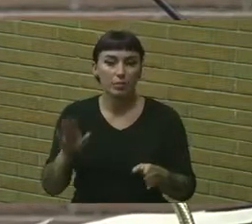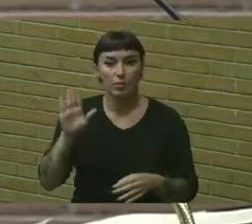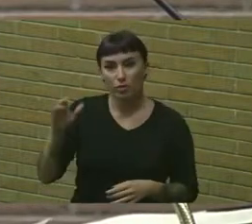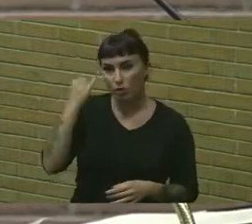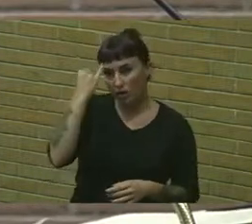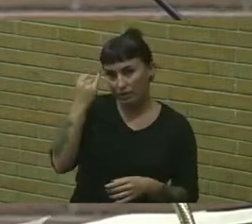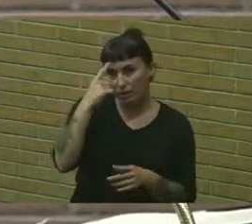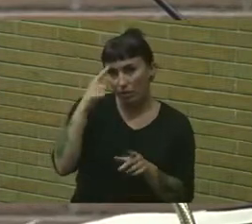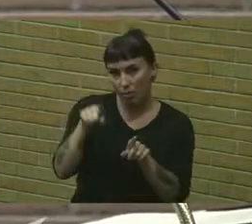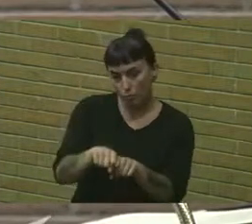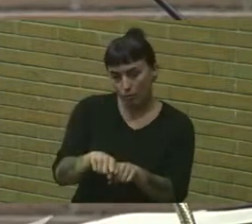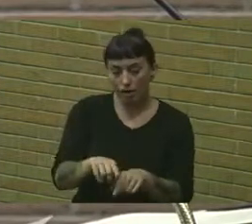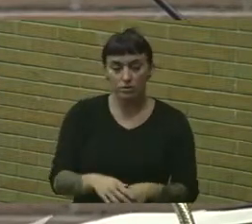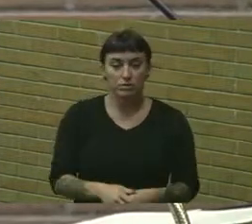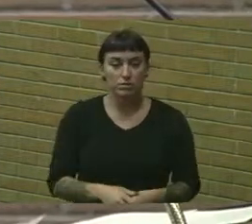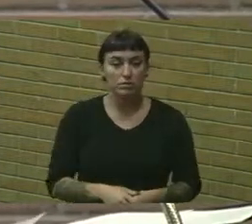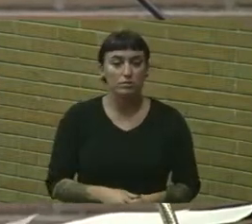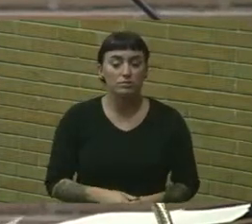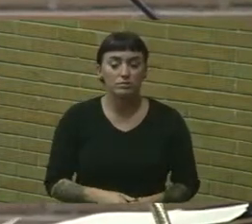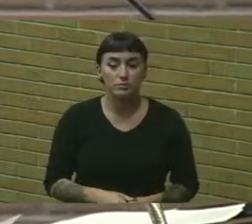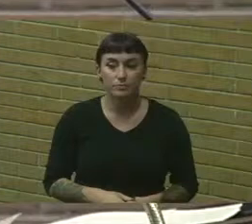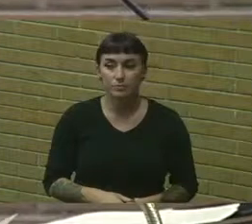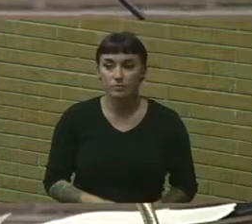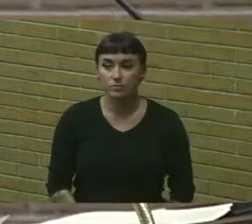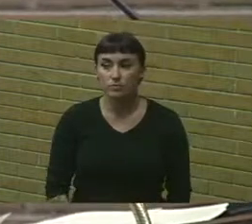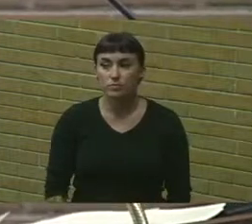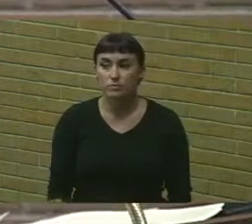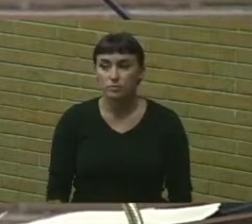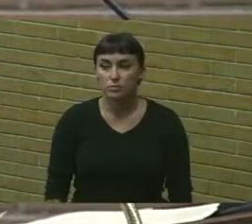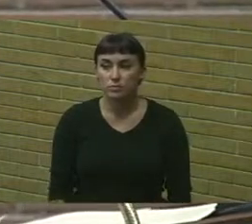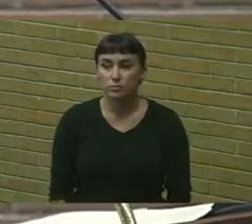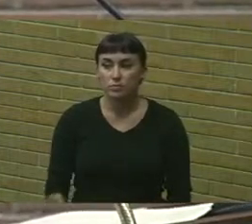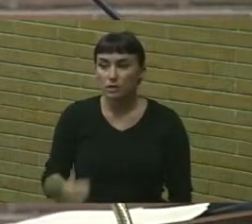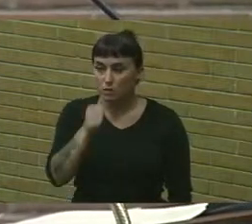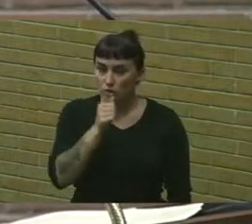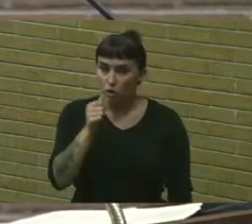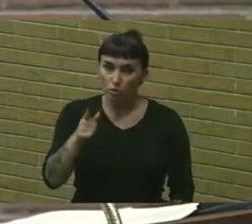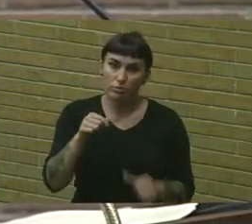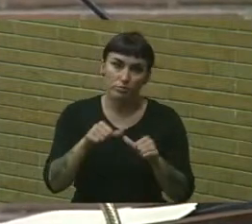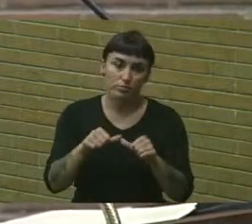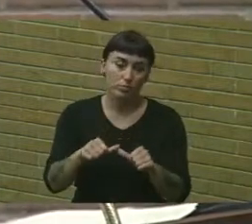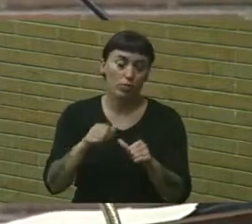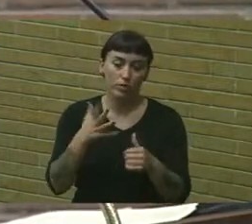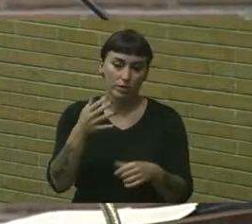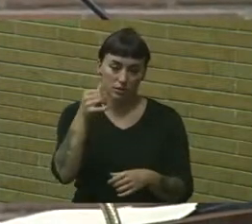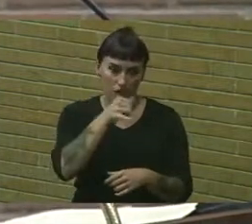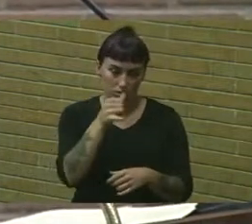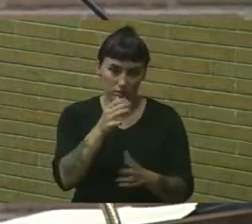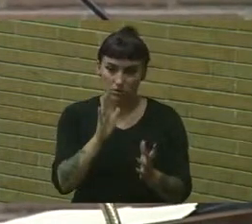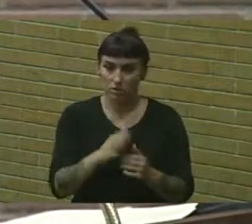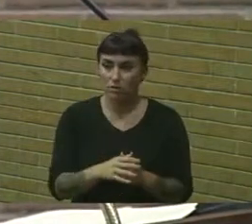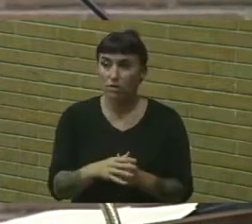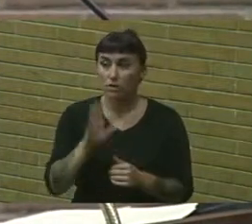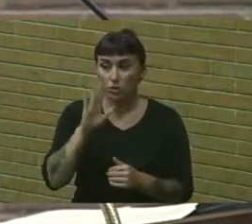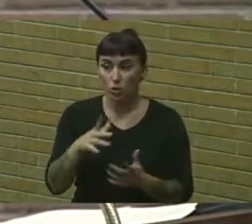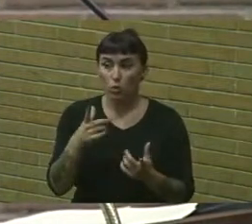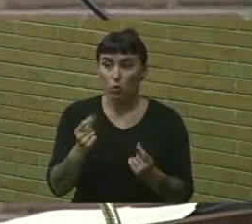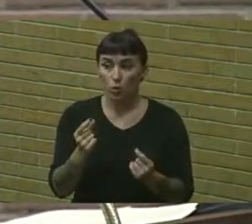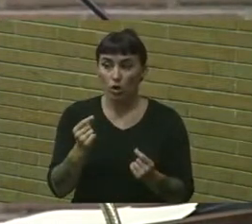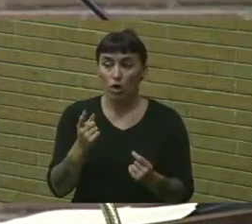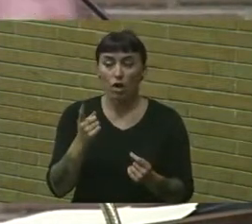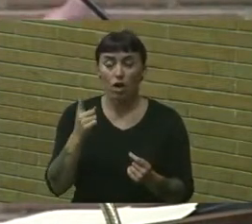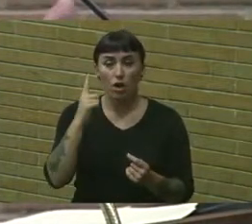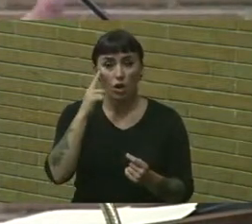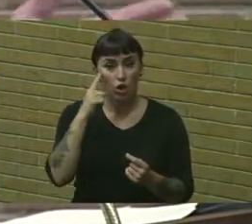idea of compromising. I'm going to compromise and tolerate them to continue on with this nonsense. So, you know what? I've heard the